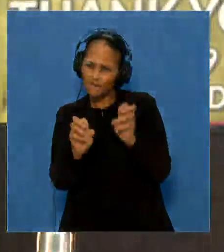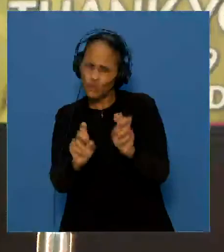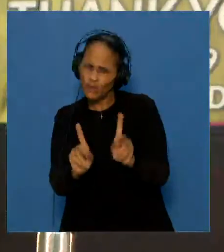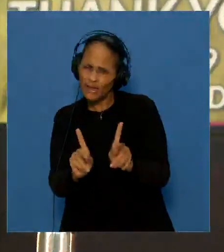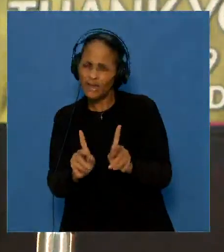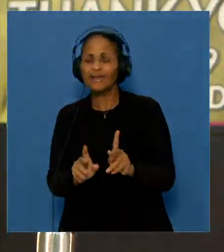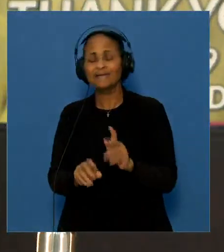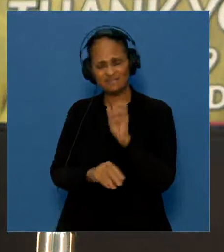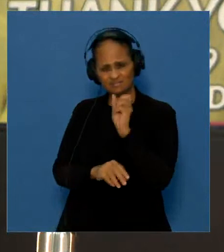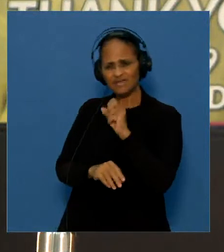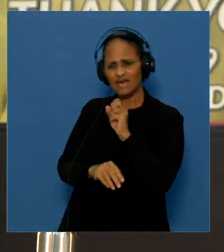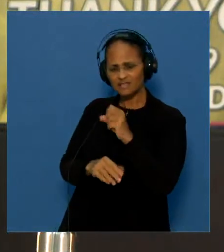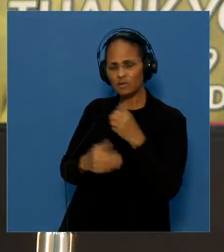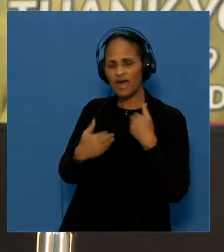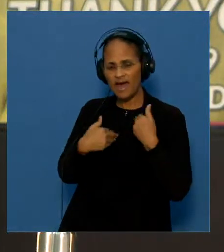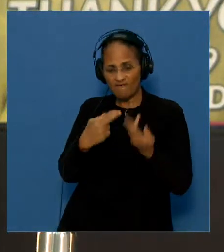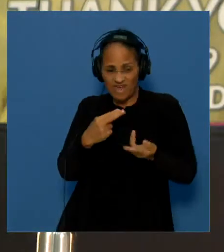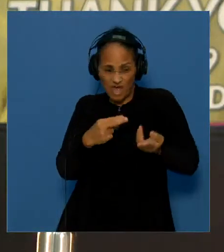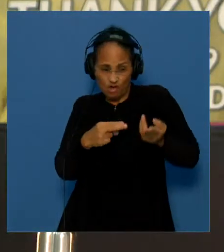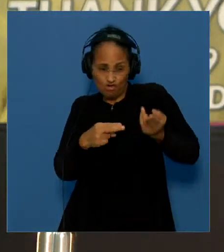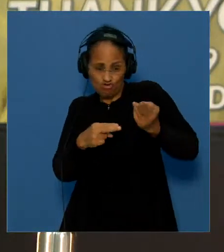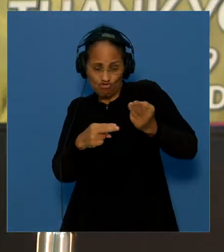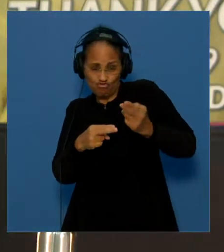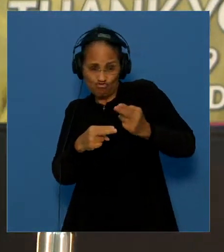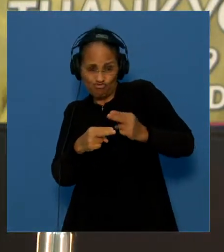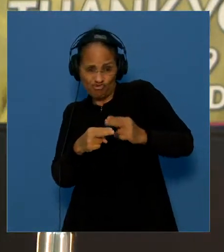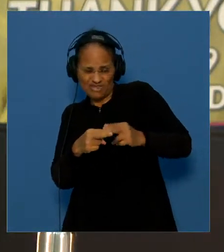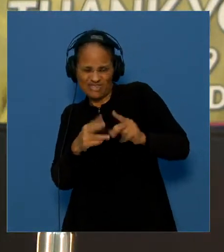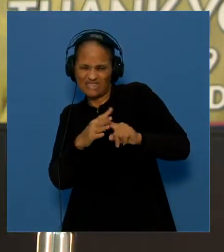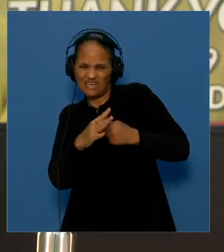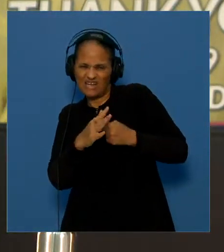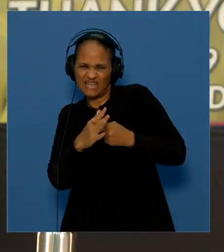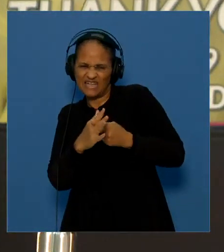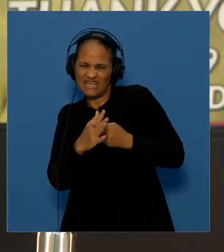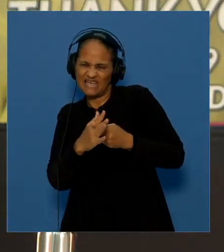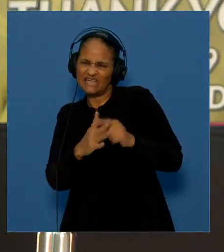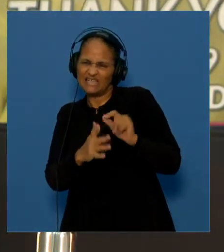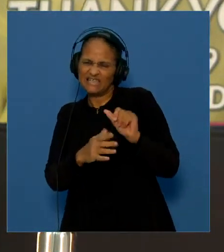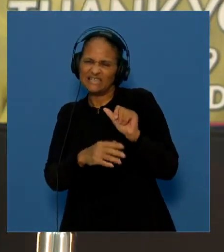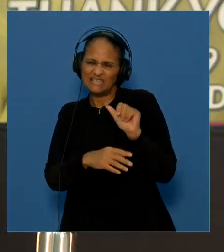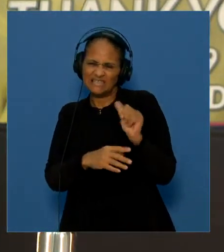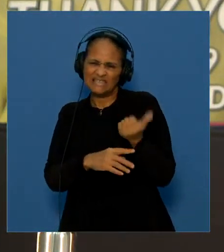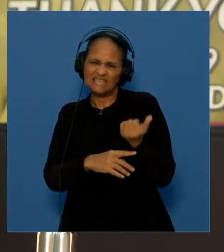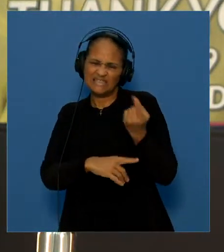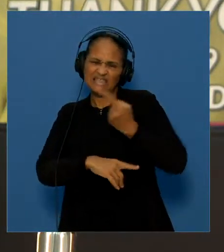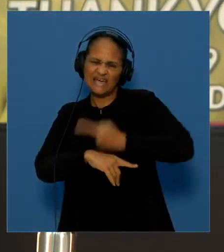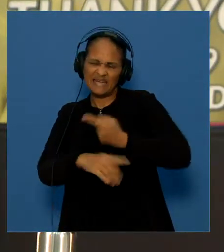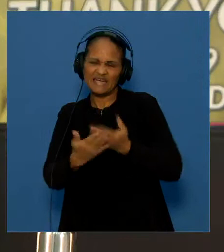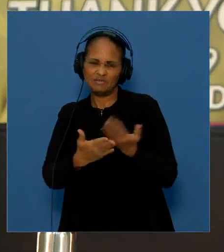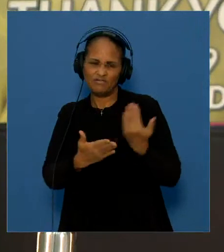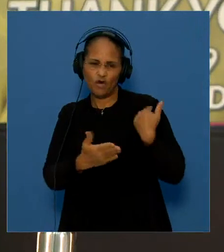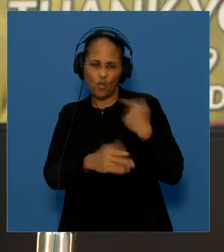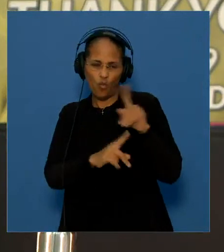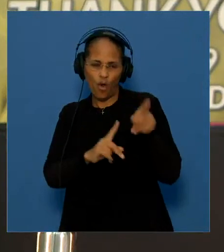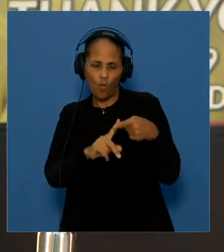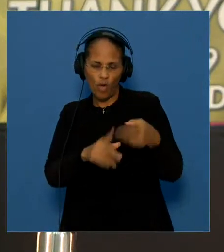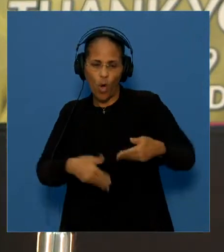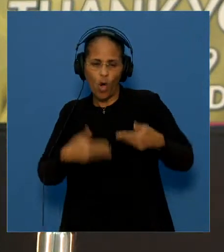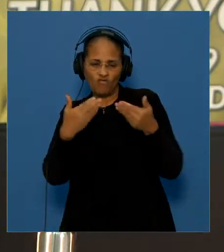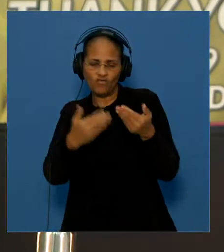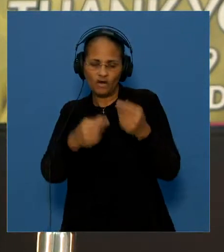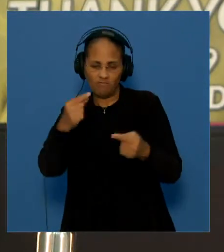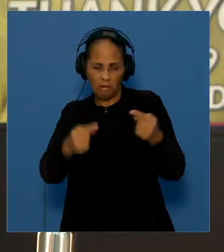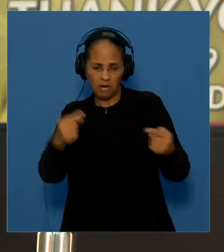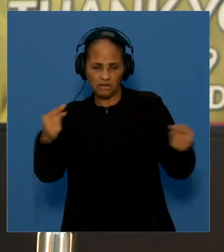Yes, we have increased our capacity starting, I think, 10 days, 2 weeks ago when we offered alternative testing sites as well